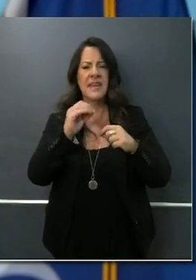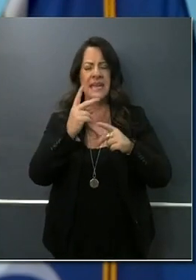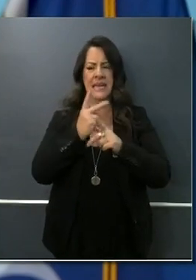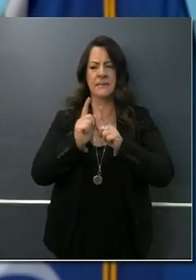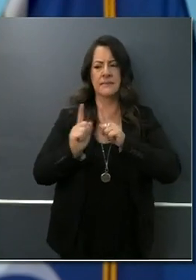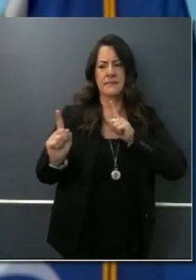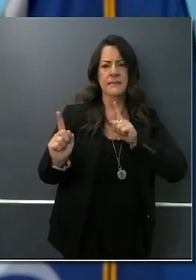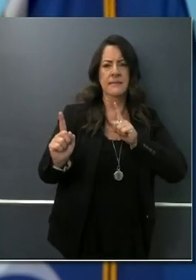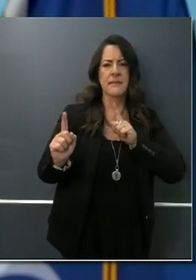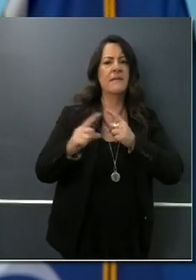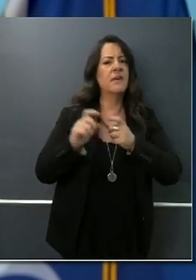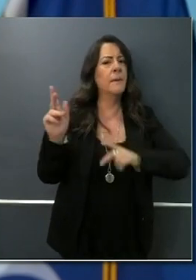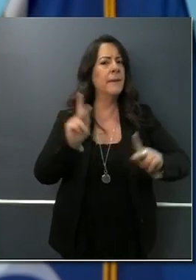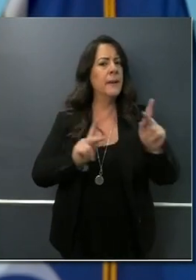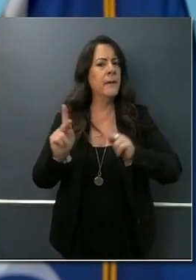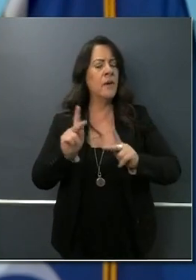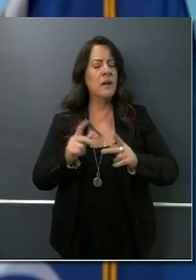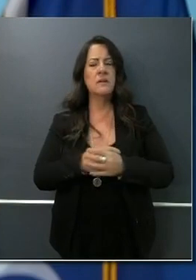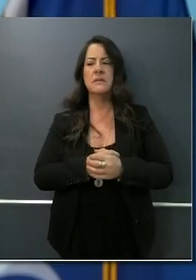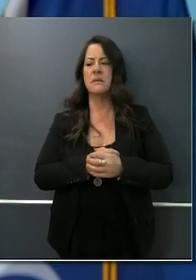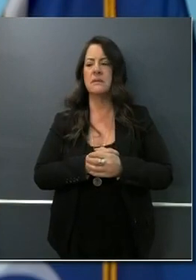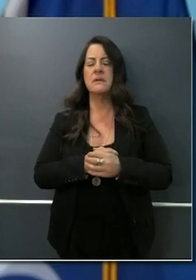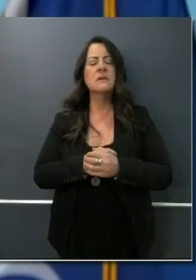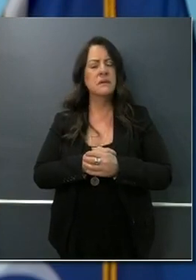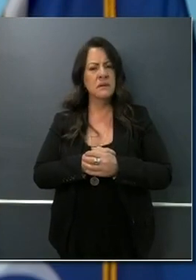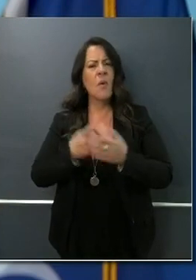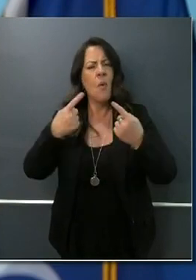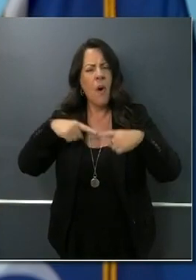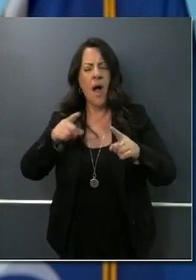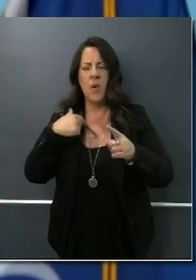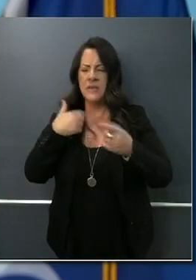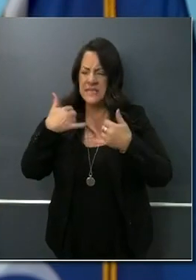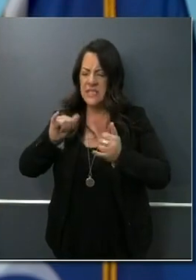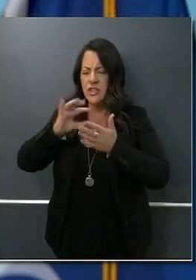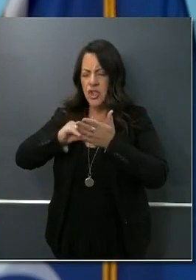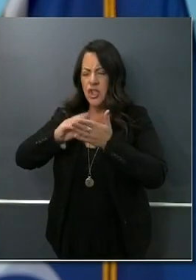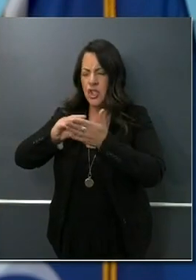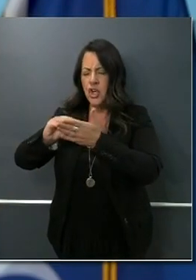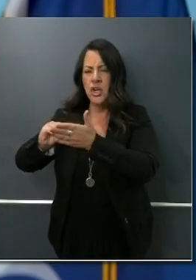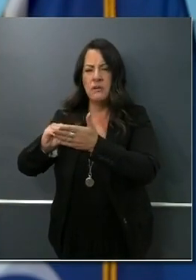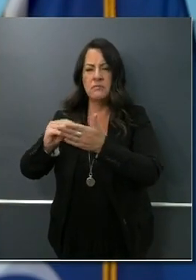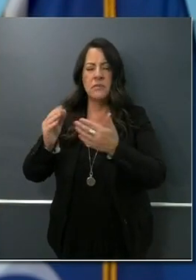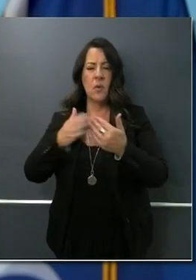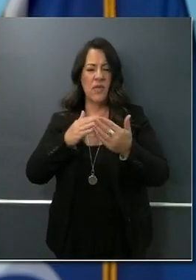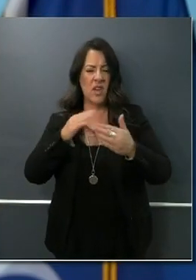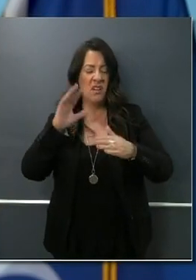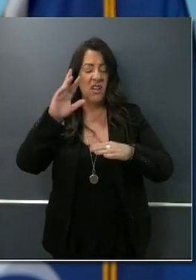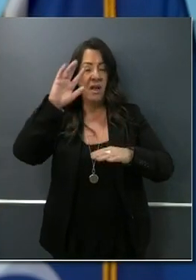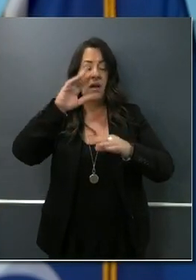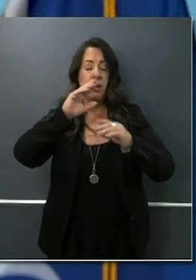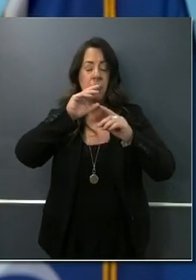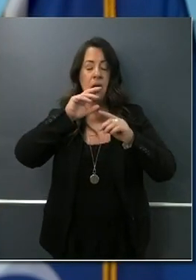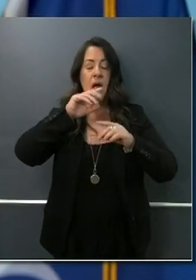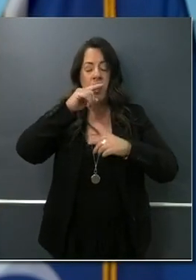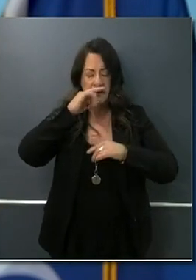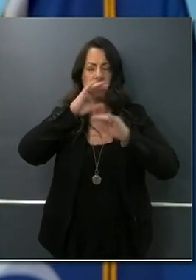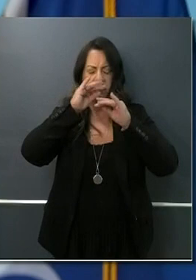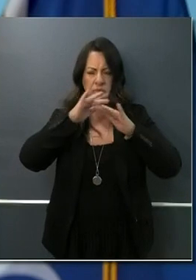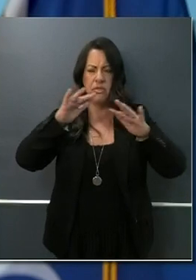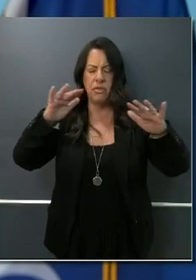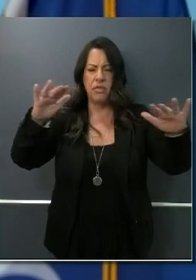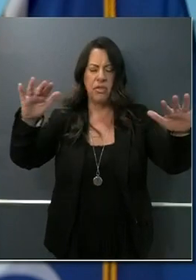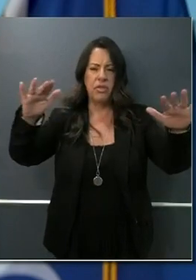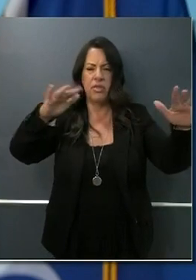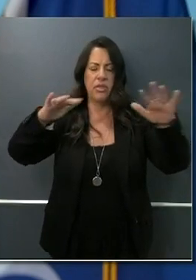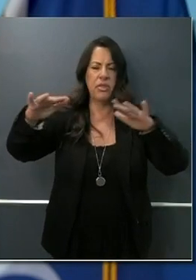possible. I think as we learn more and more, whether it's an hour on a surface, 6 hours on a surface, whether that transmits and